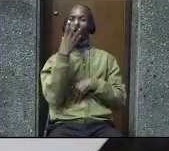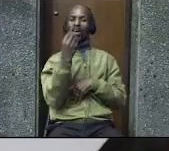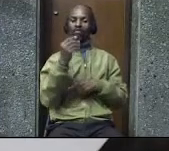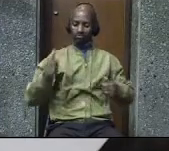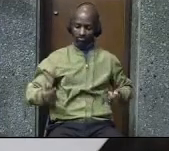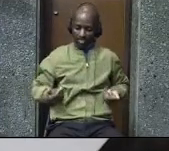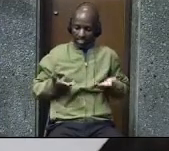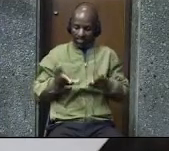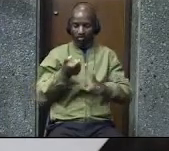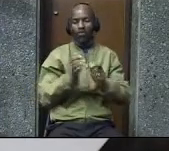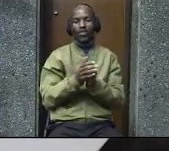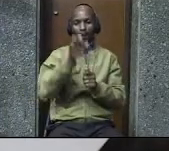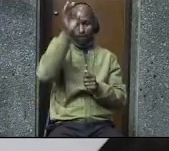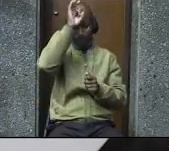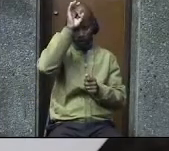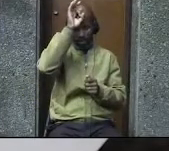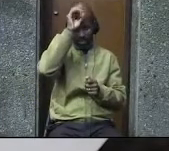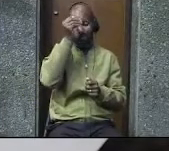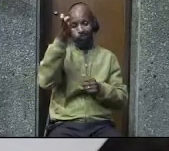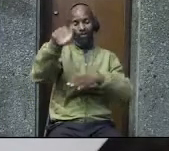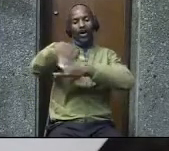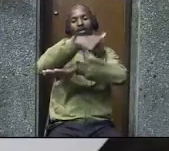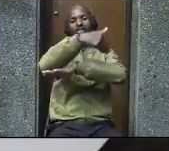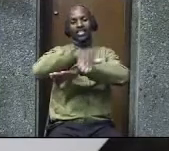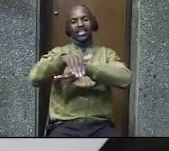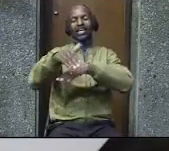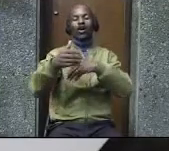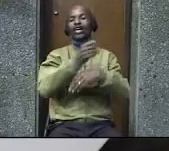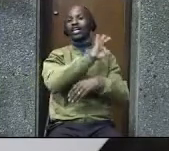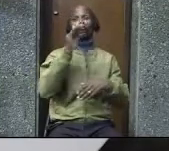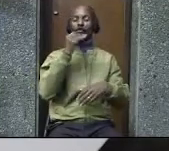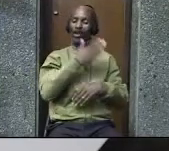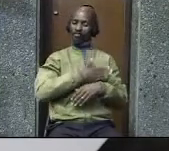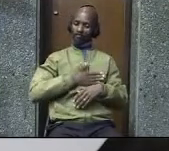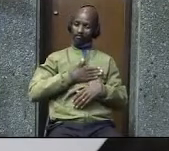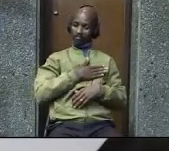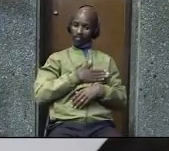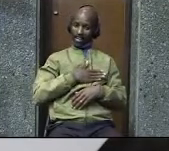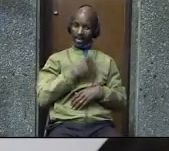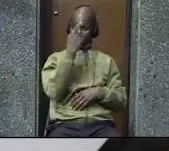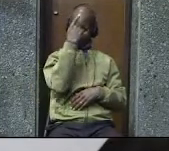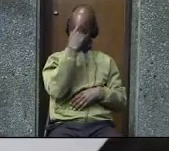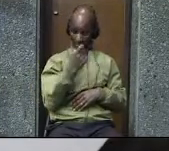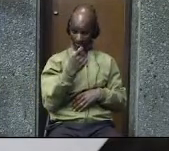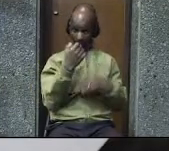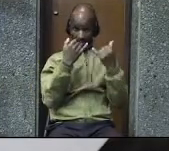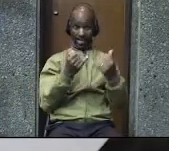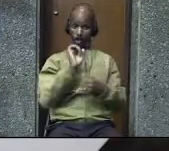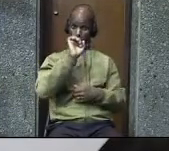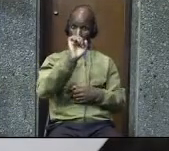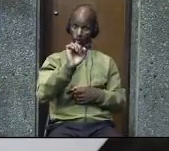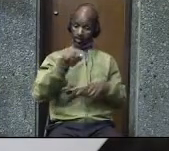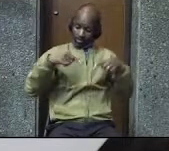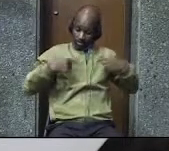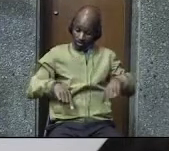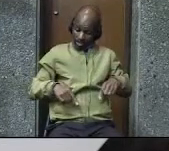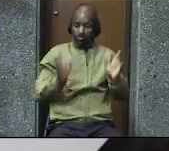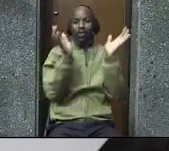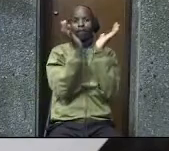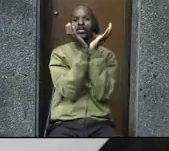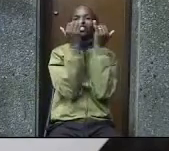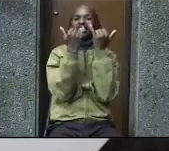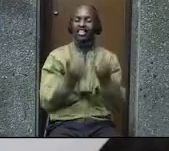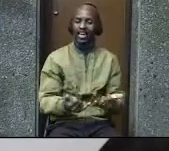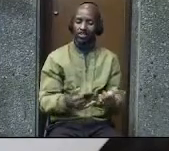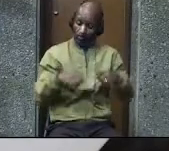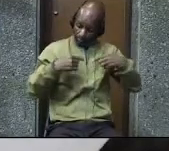service from South African Police Service outside. The moment we feel and believe that you are a threat to this meeting,